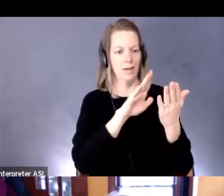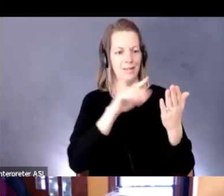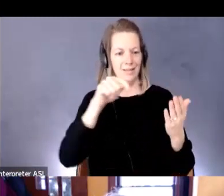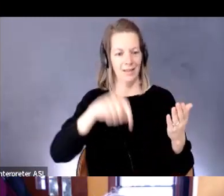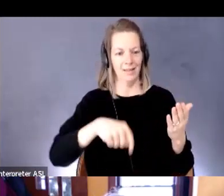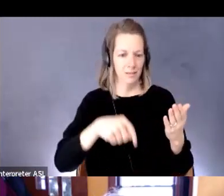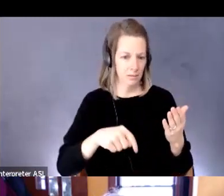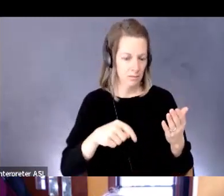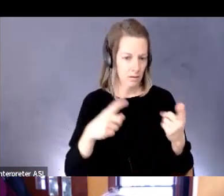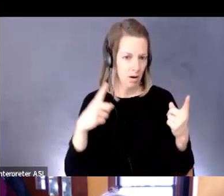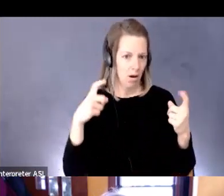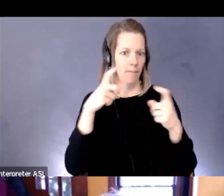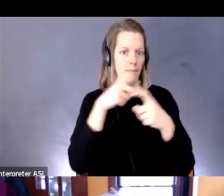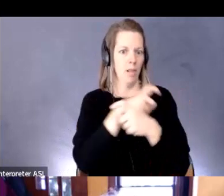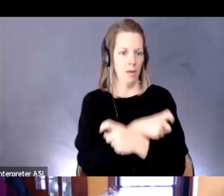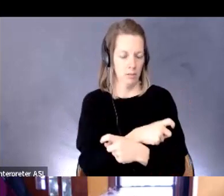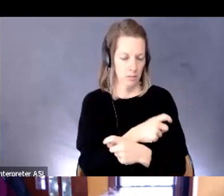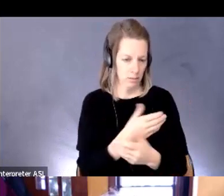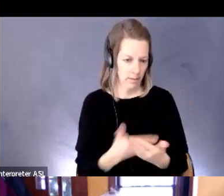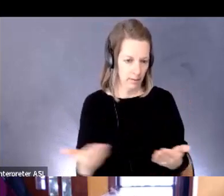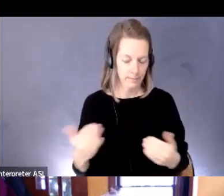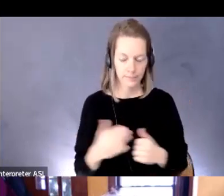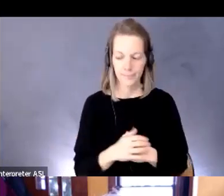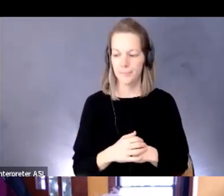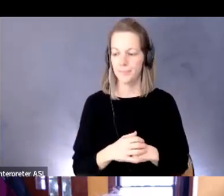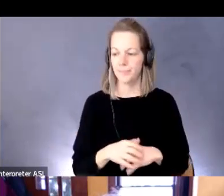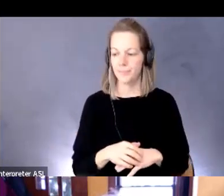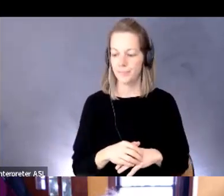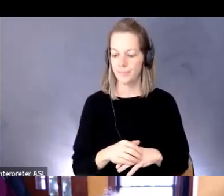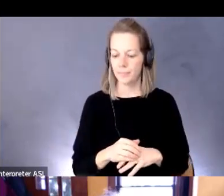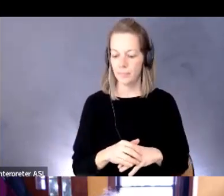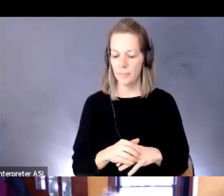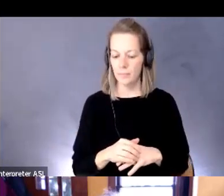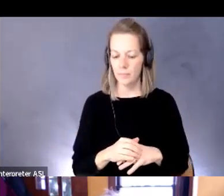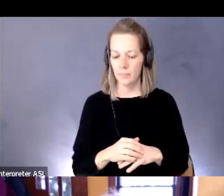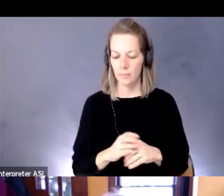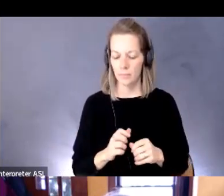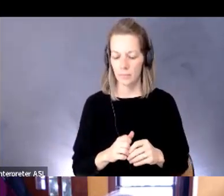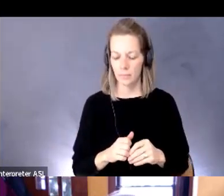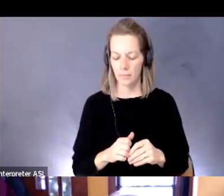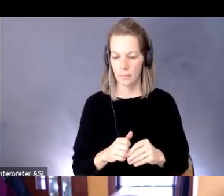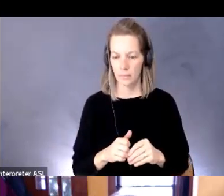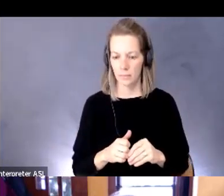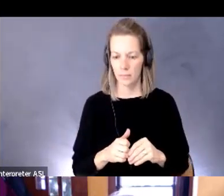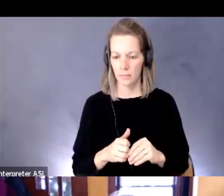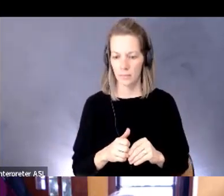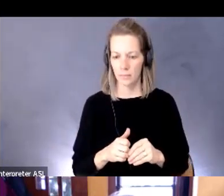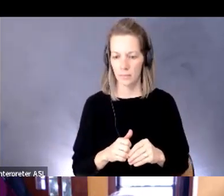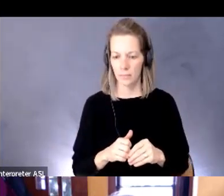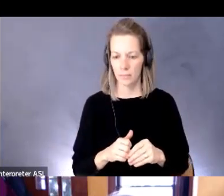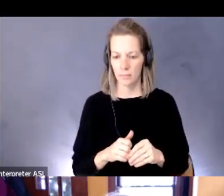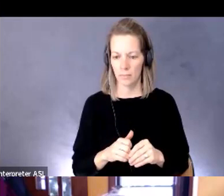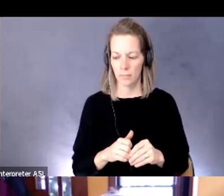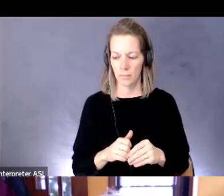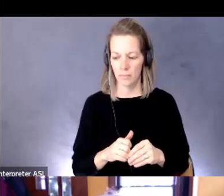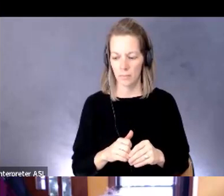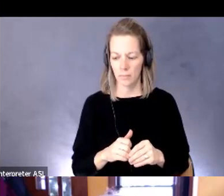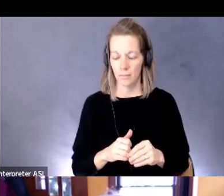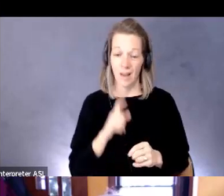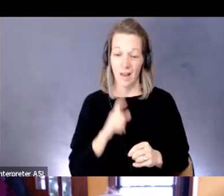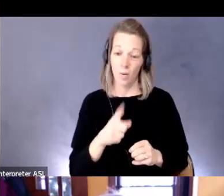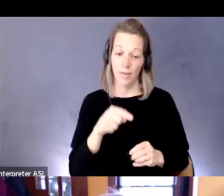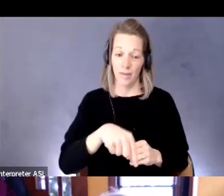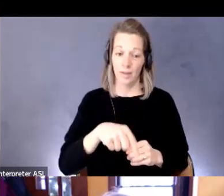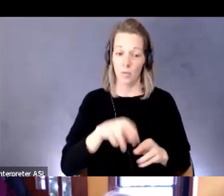reality. I think they will contribute to improved understanding of the prevalence